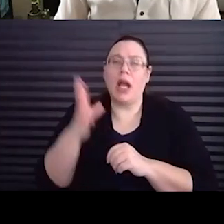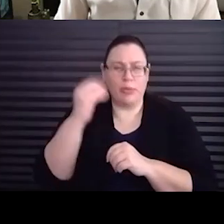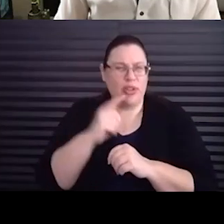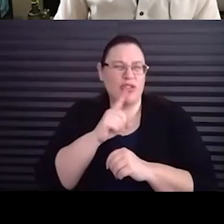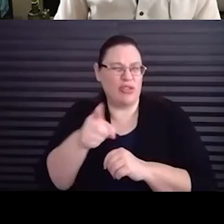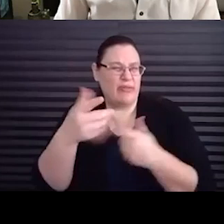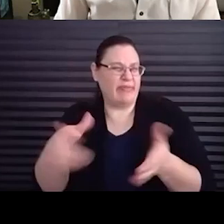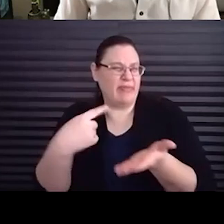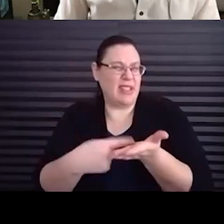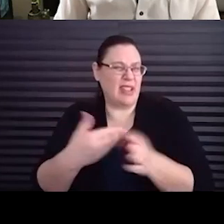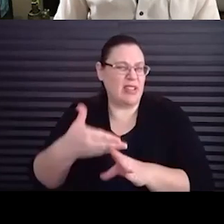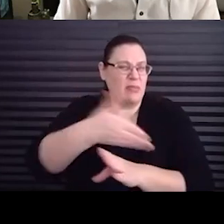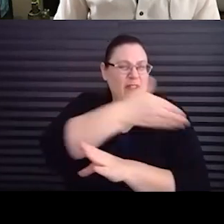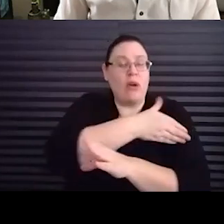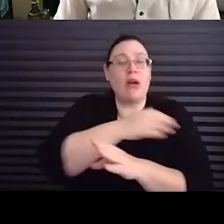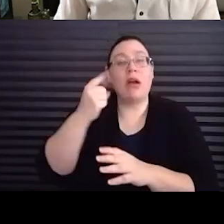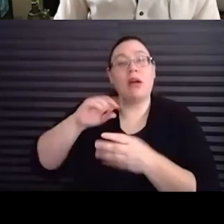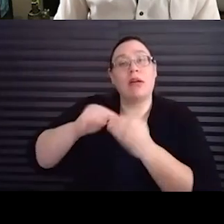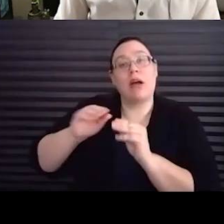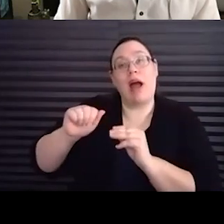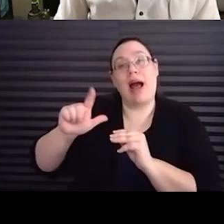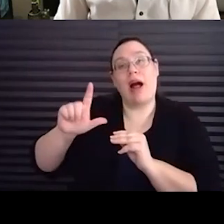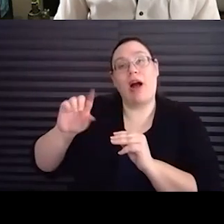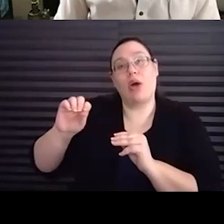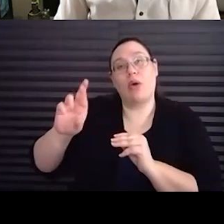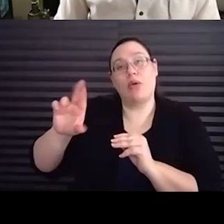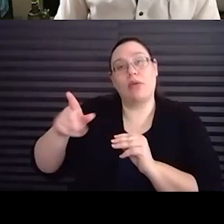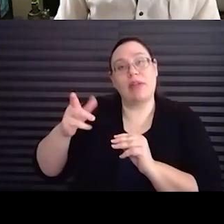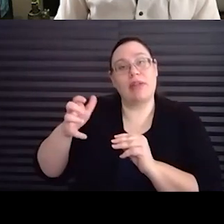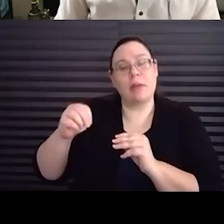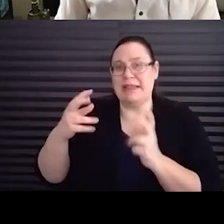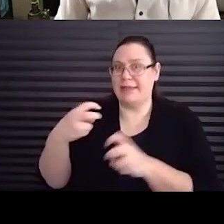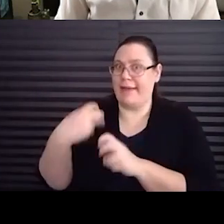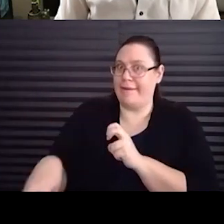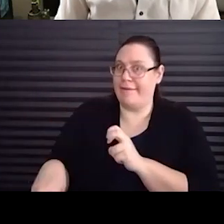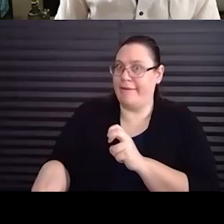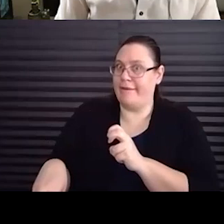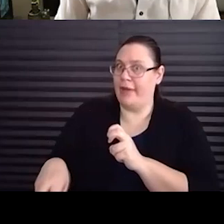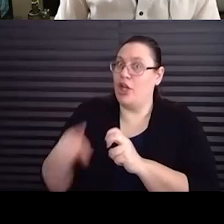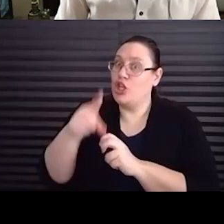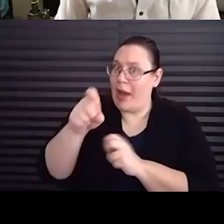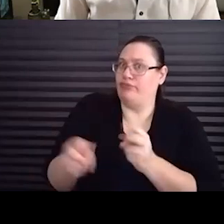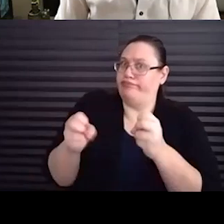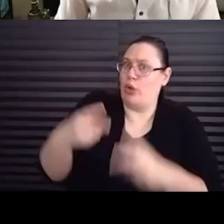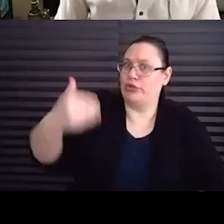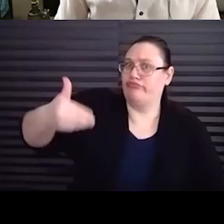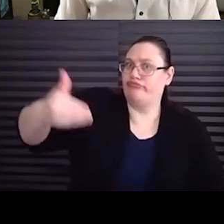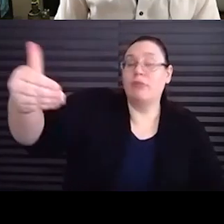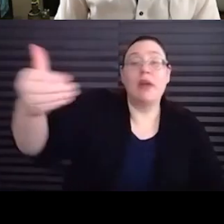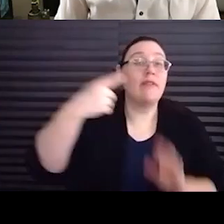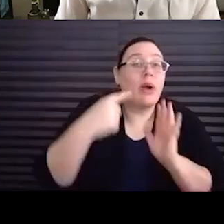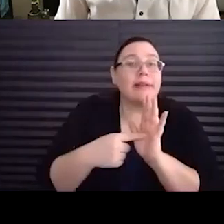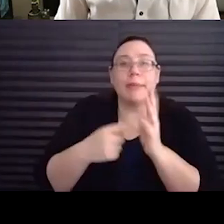in prior sessions, but the algorithm is demanding, and you have to post frequently. And even if, say for instance, you're